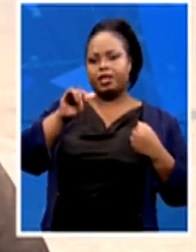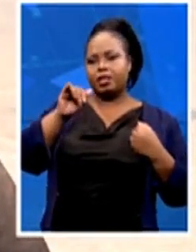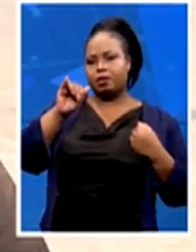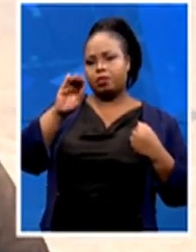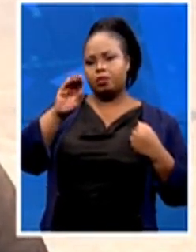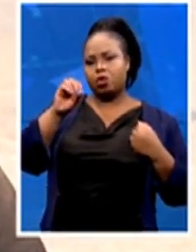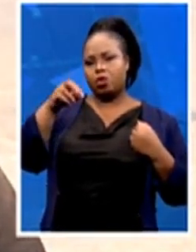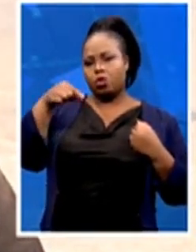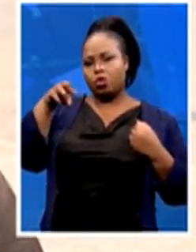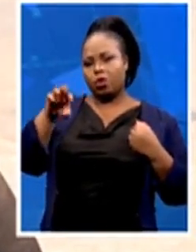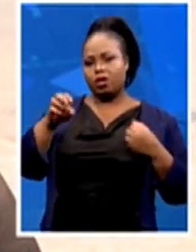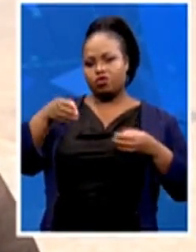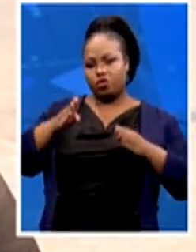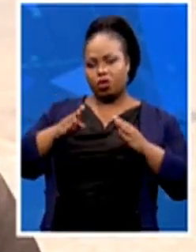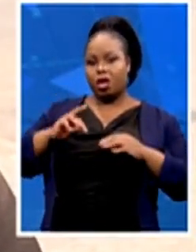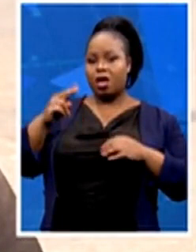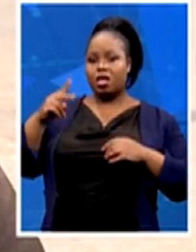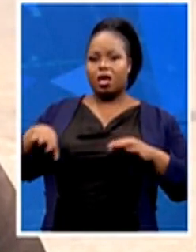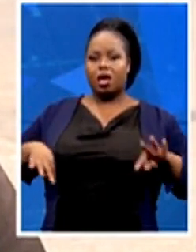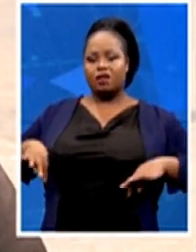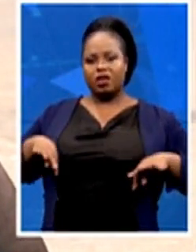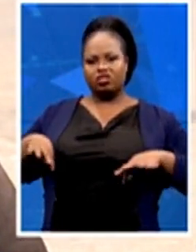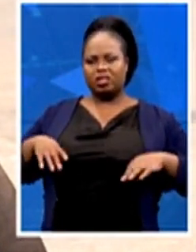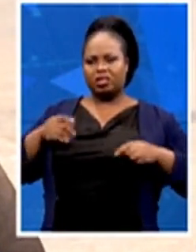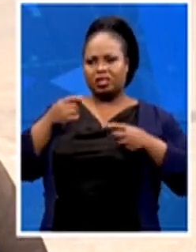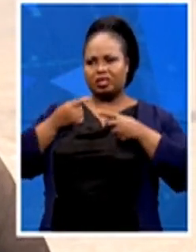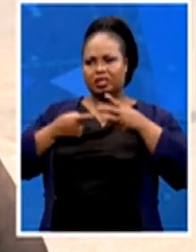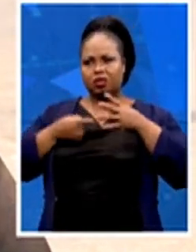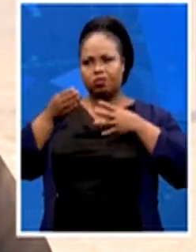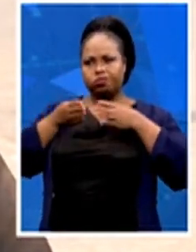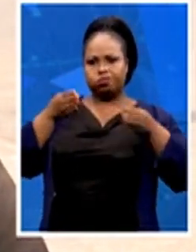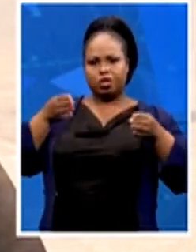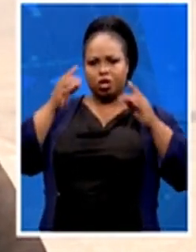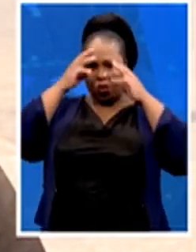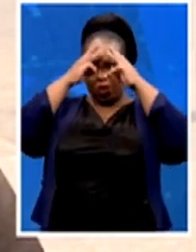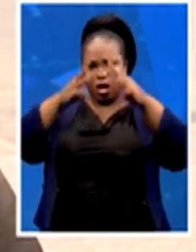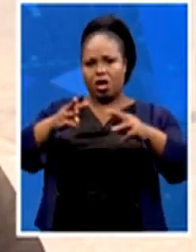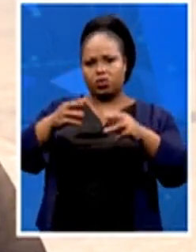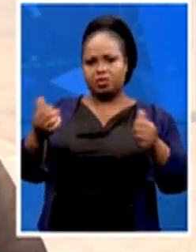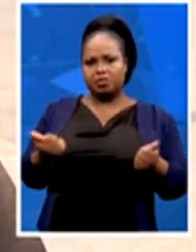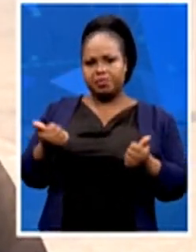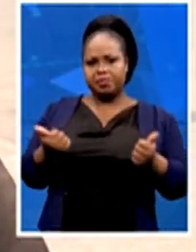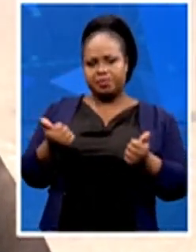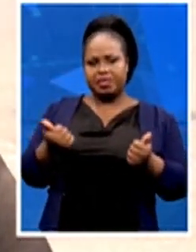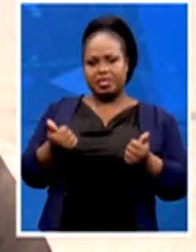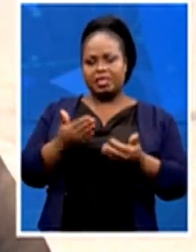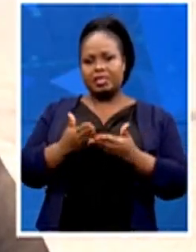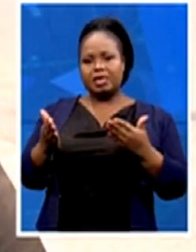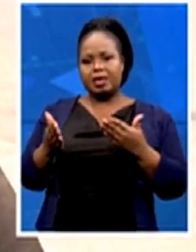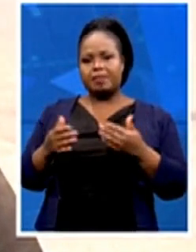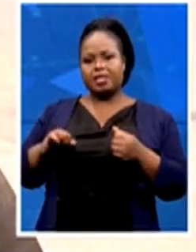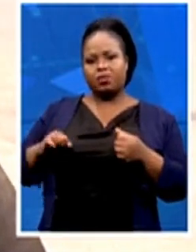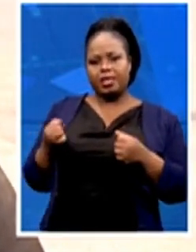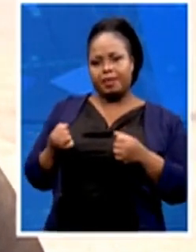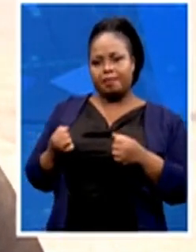factories and there are some warehouses where stock is being kept and everything, but it seems as though all of